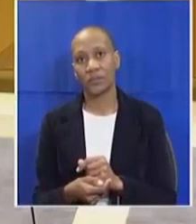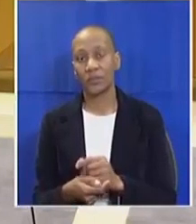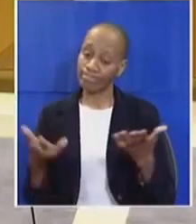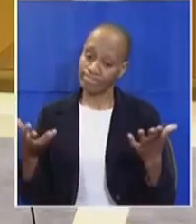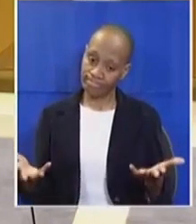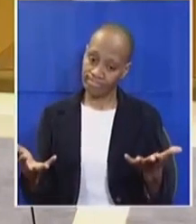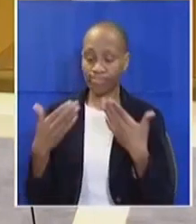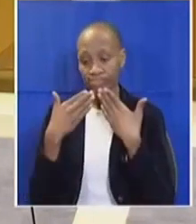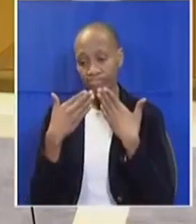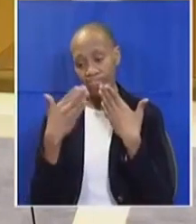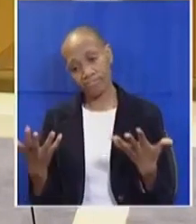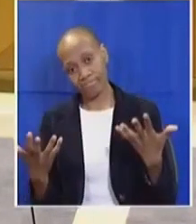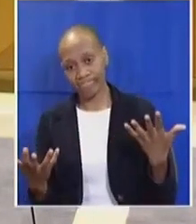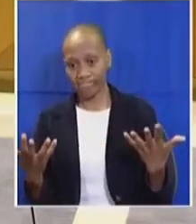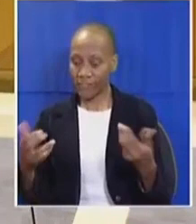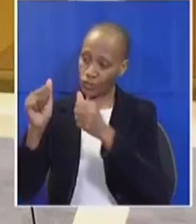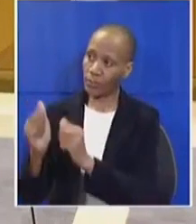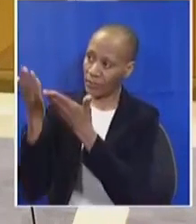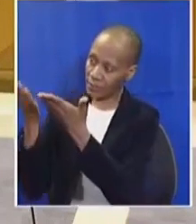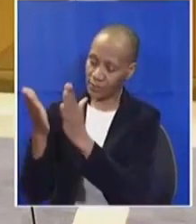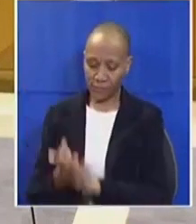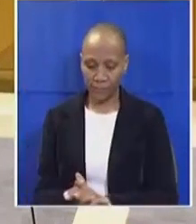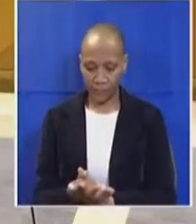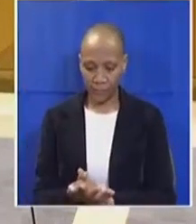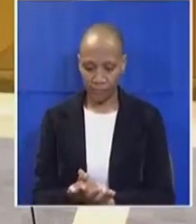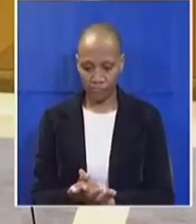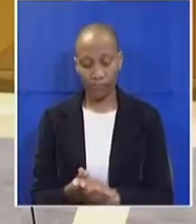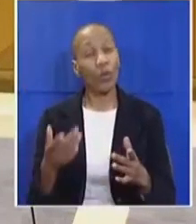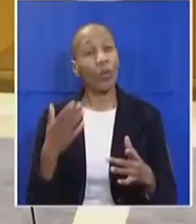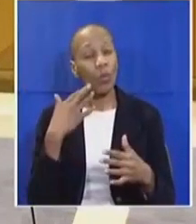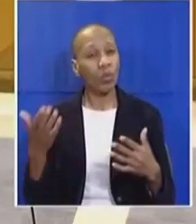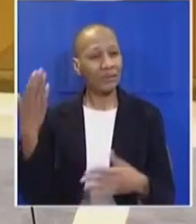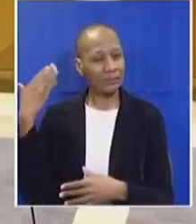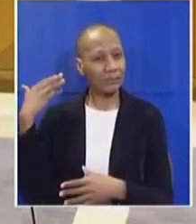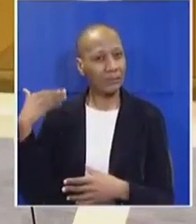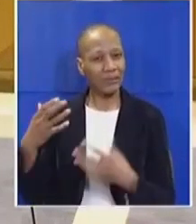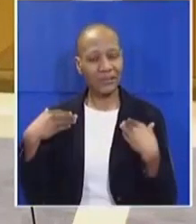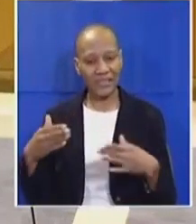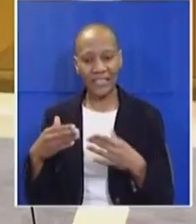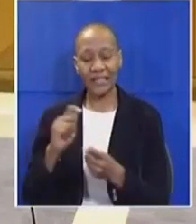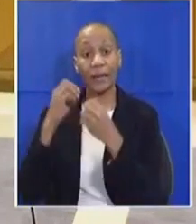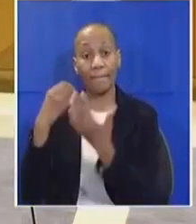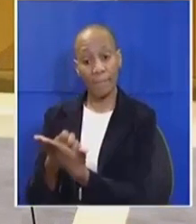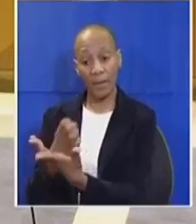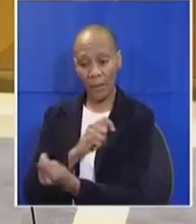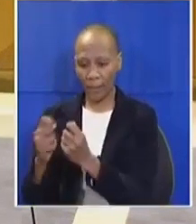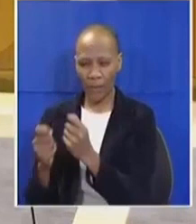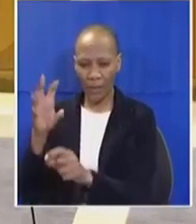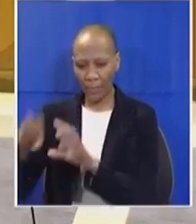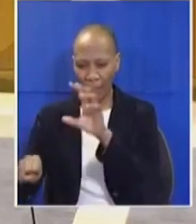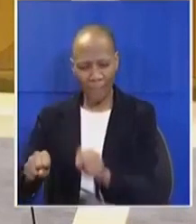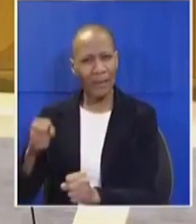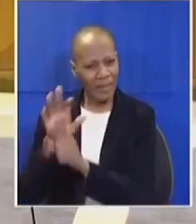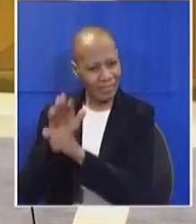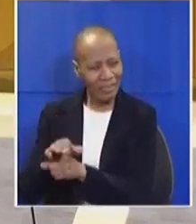Thank you, Chairperson of the House. Since the founding days of industrial colonial capitalism, this country